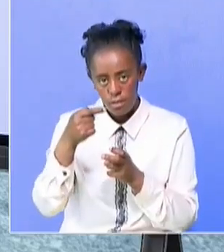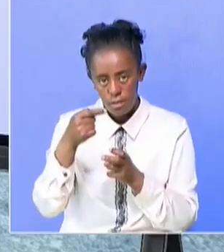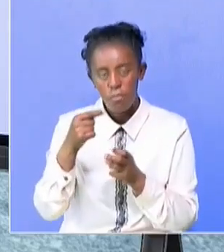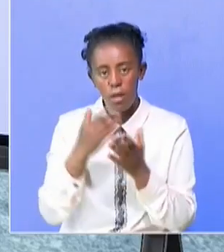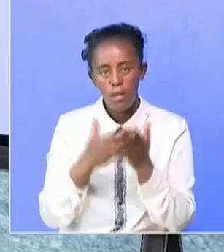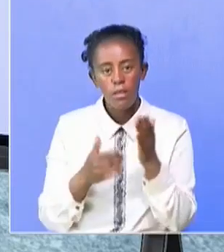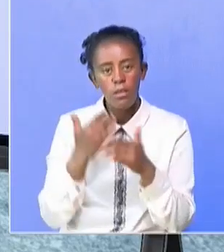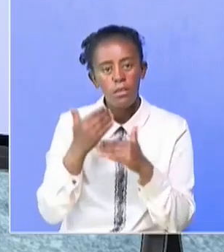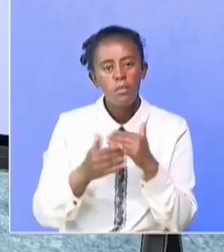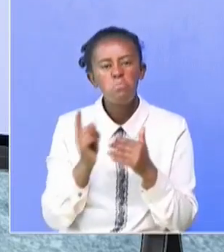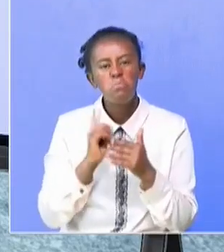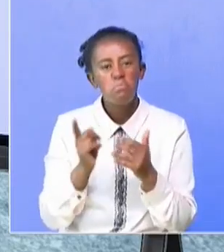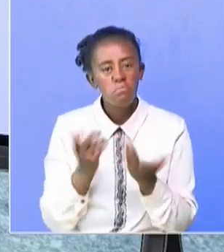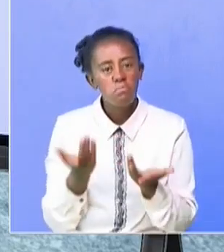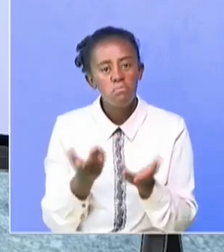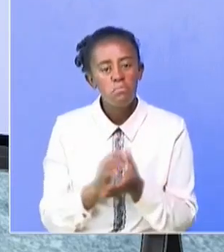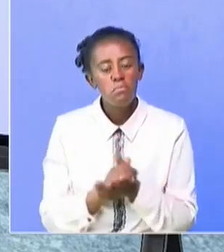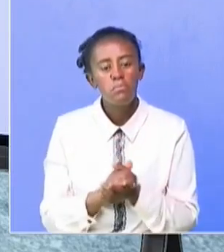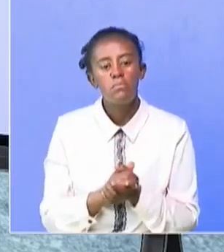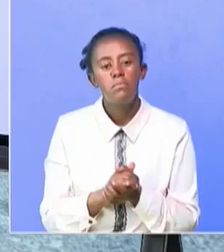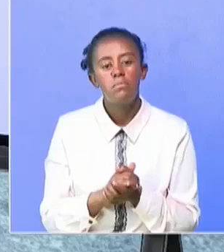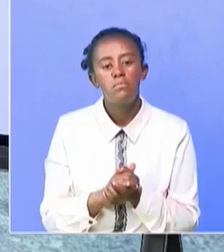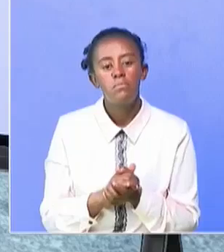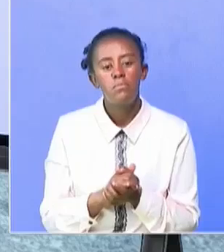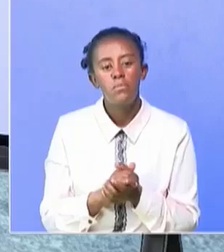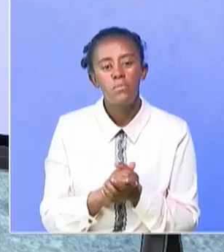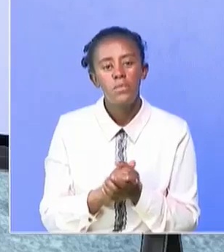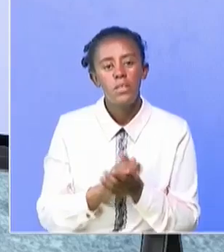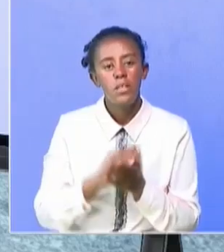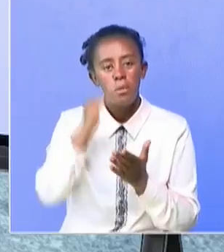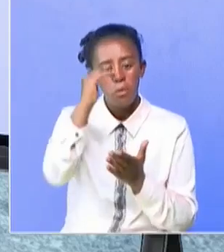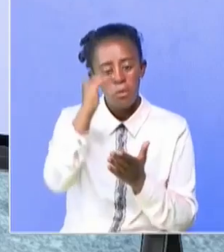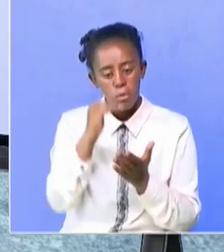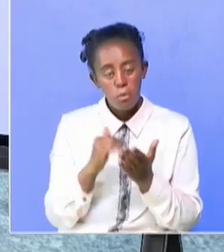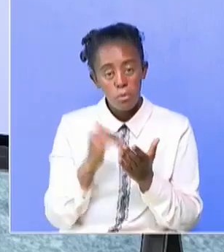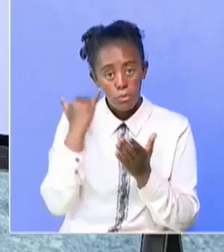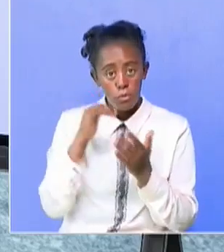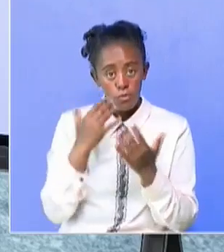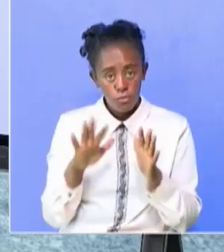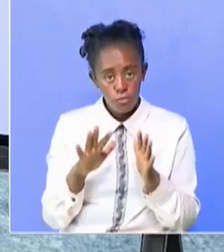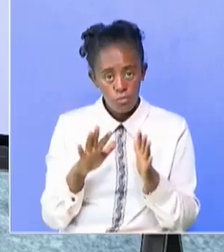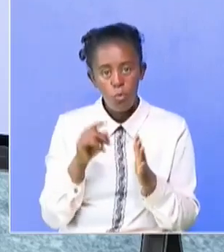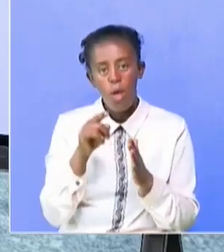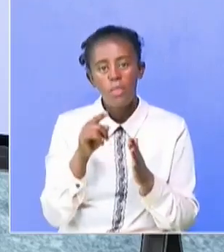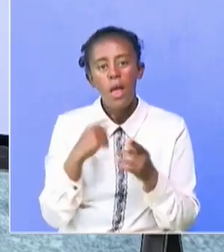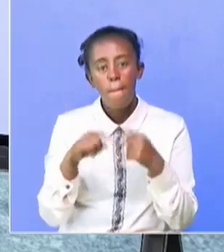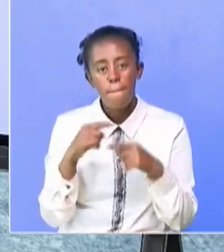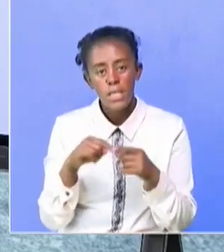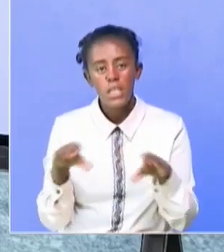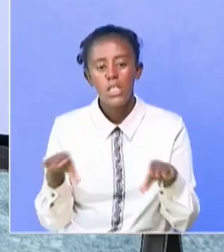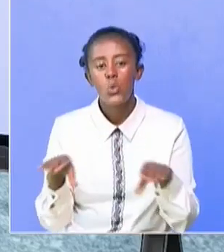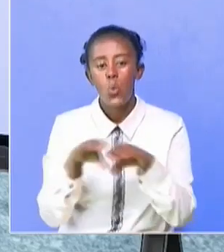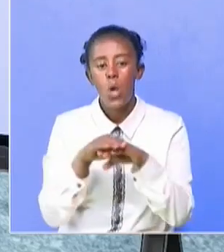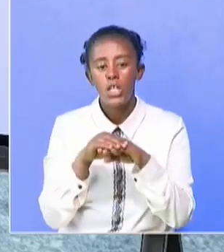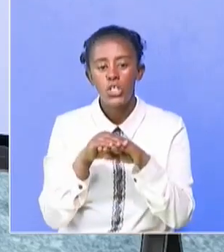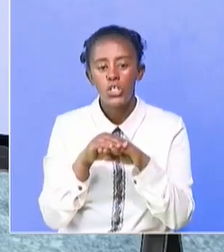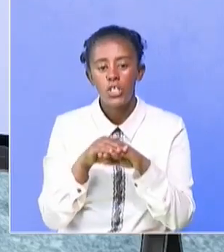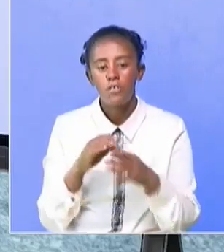comes next then? Yeah, after this issue, what comes? Introduction,